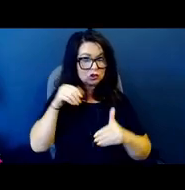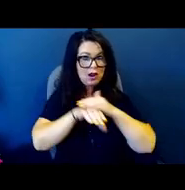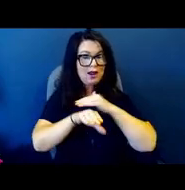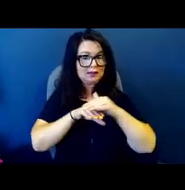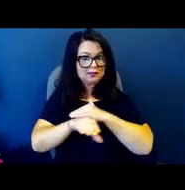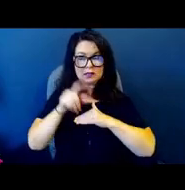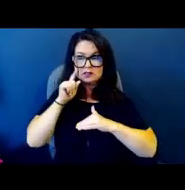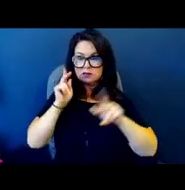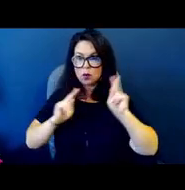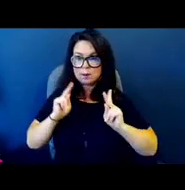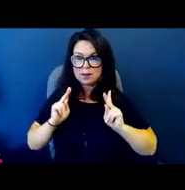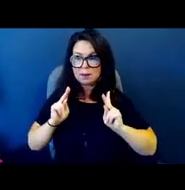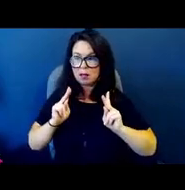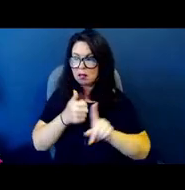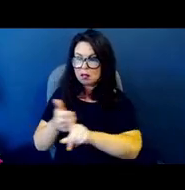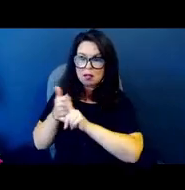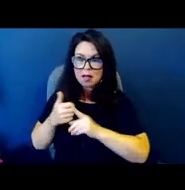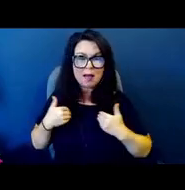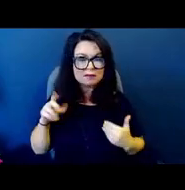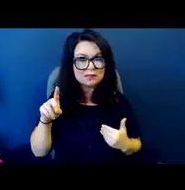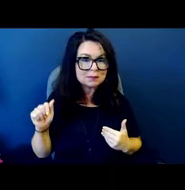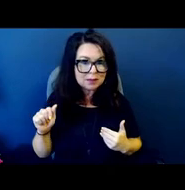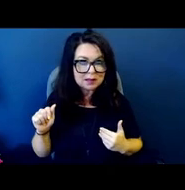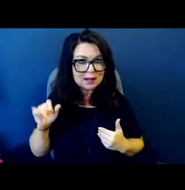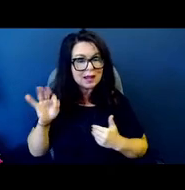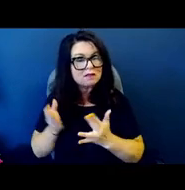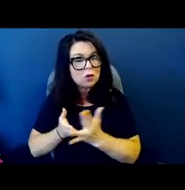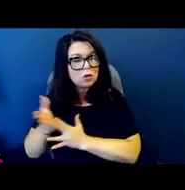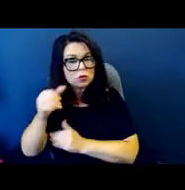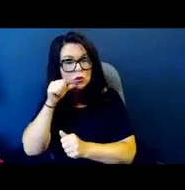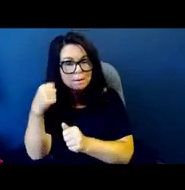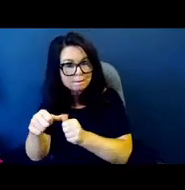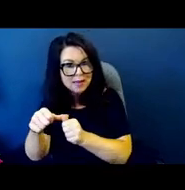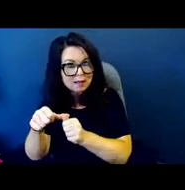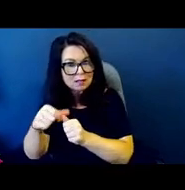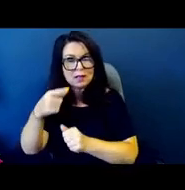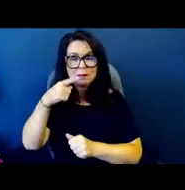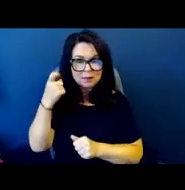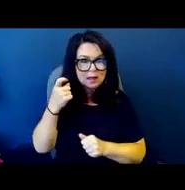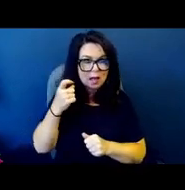don't have to, if we're voting by mail because of the pandemic this year,